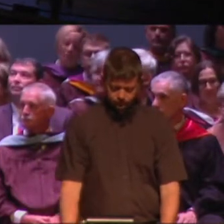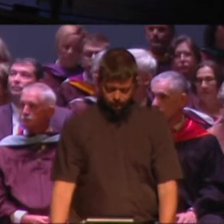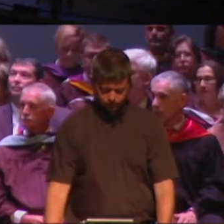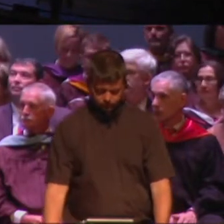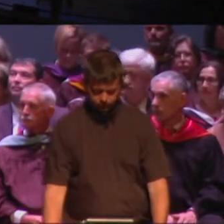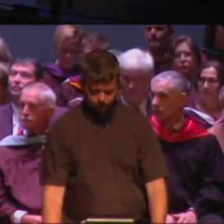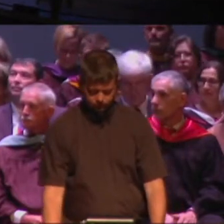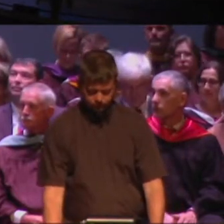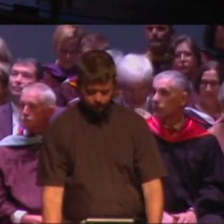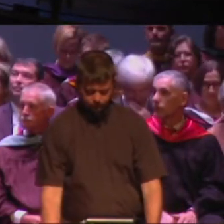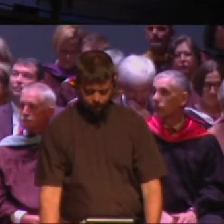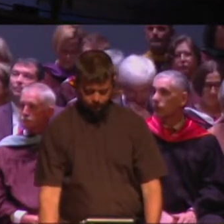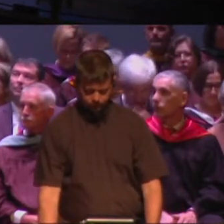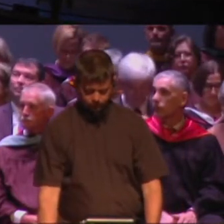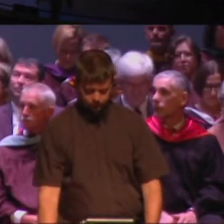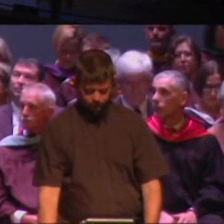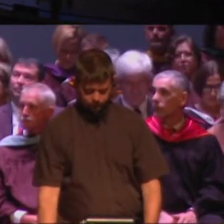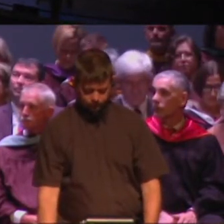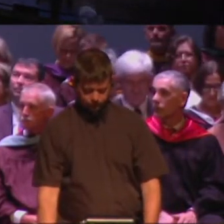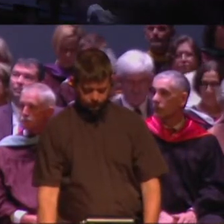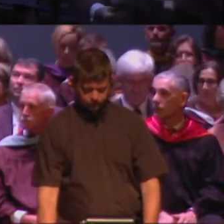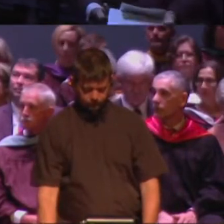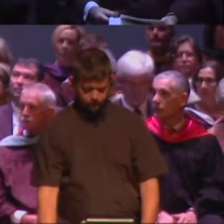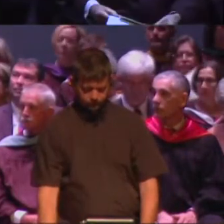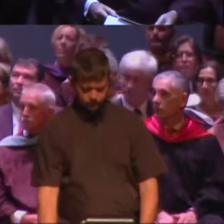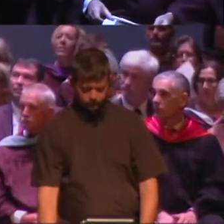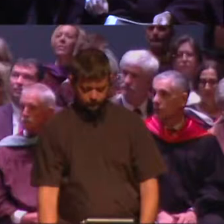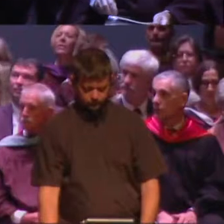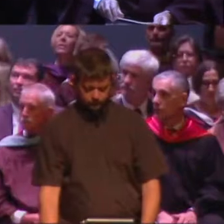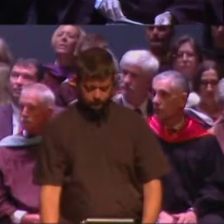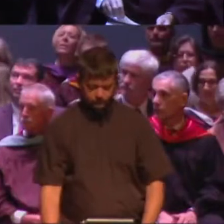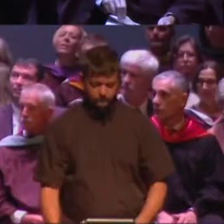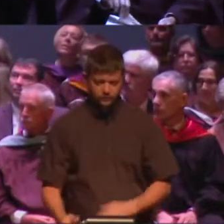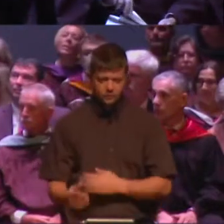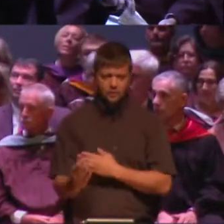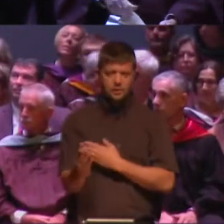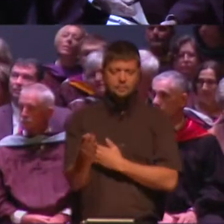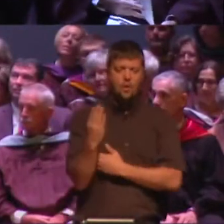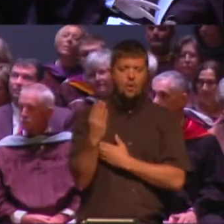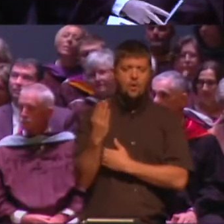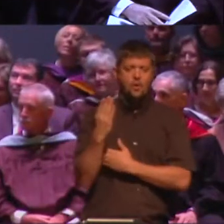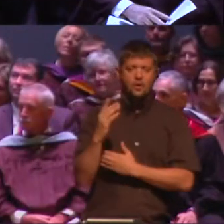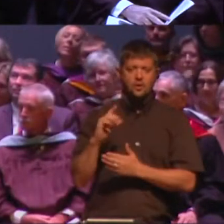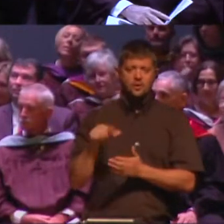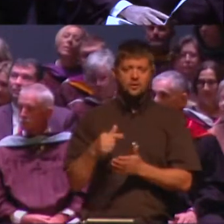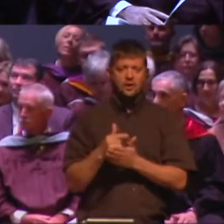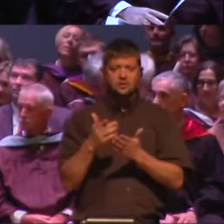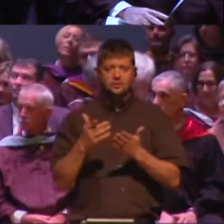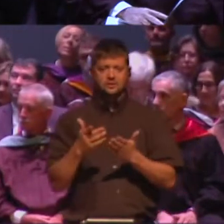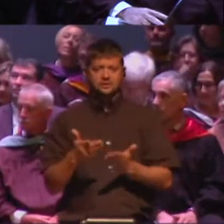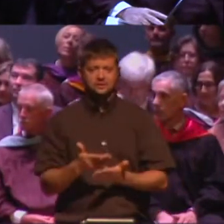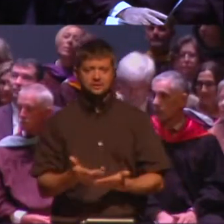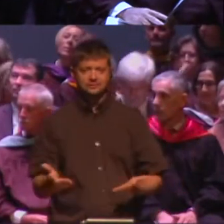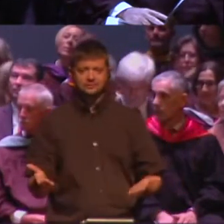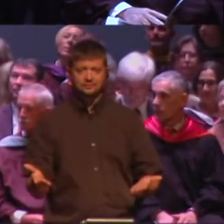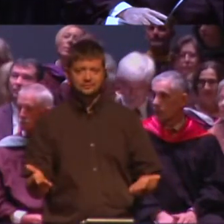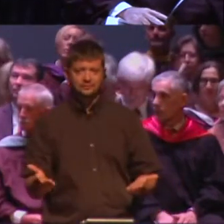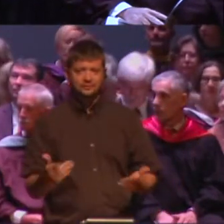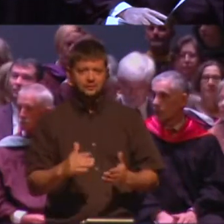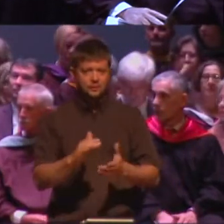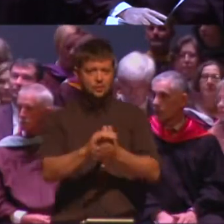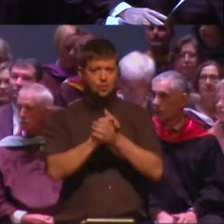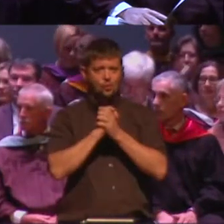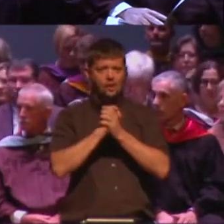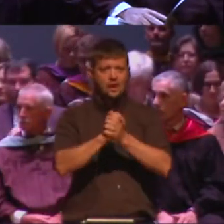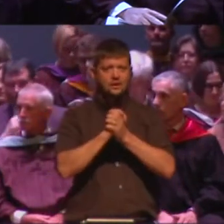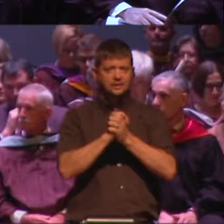Good morning, graduates. And congratulations to all on this